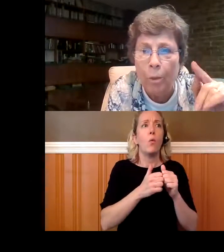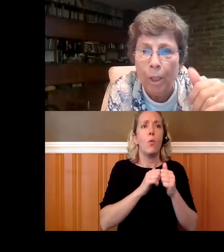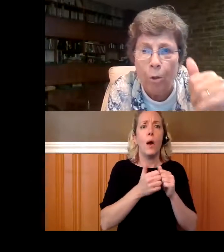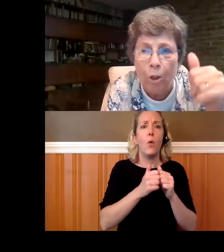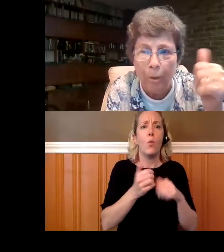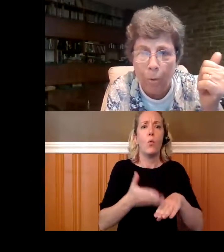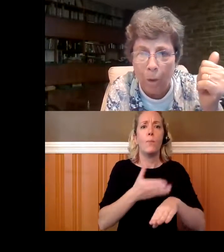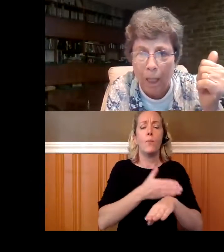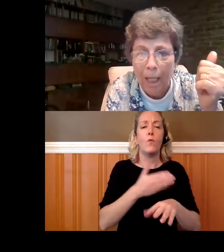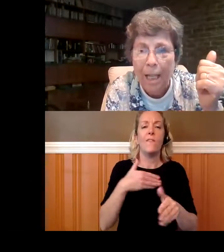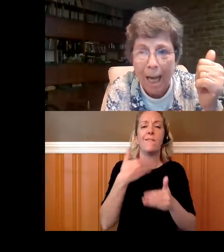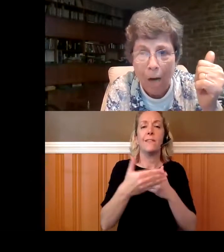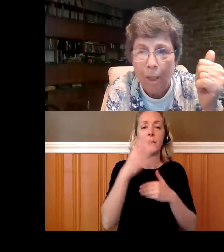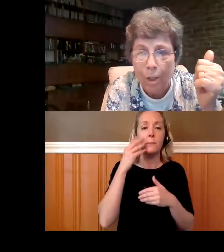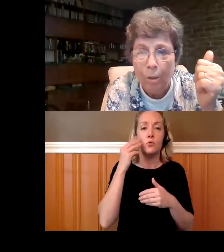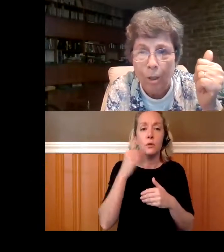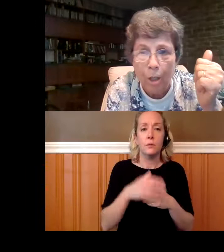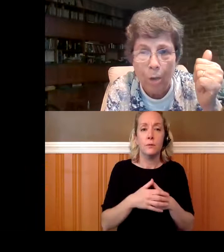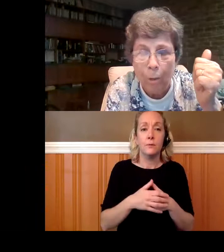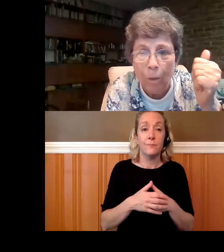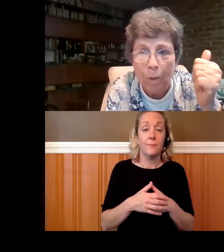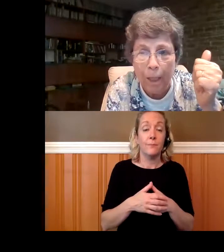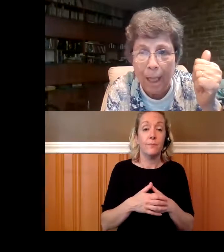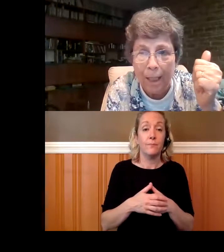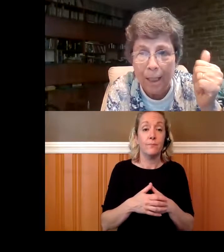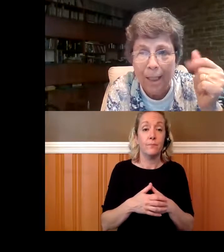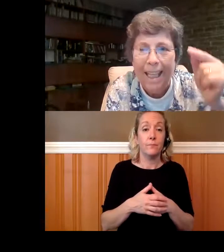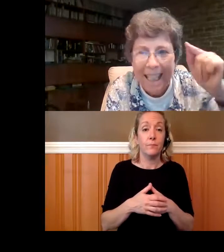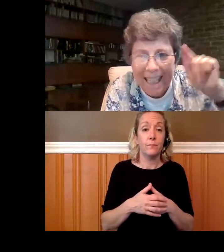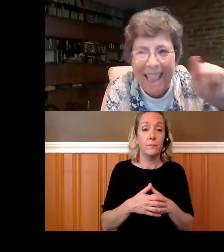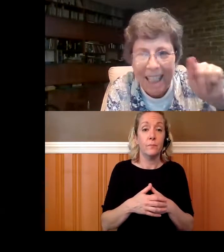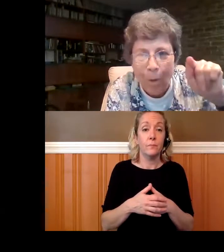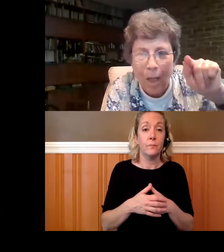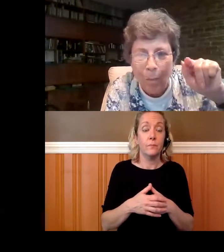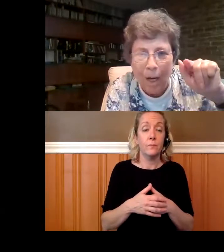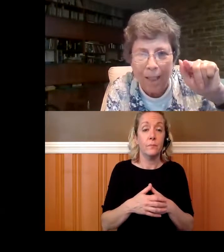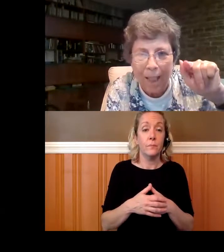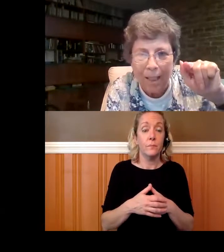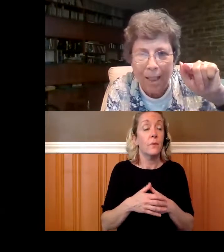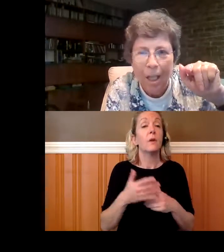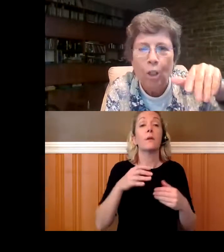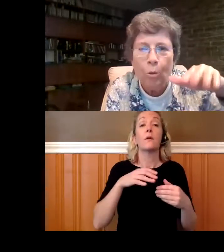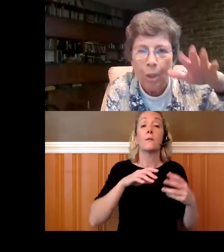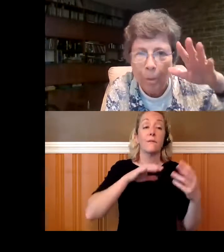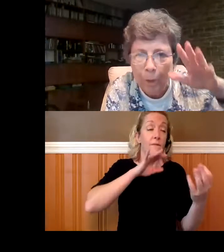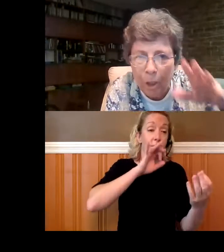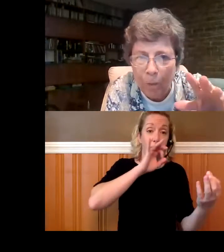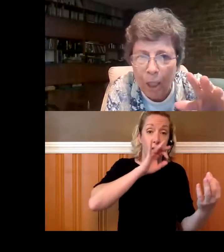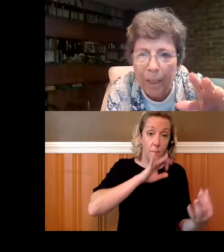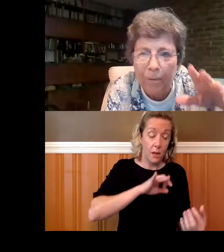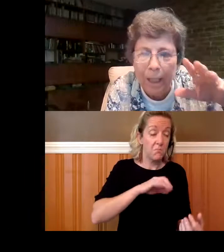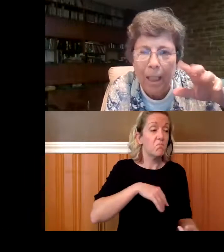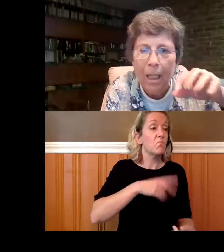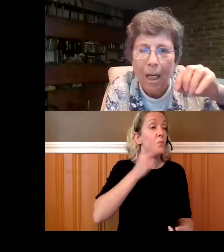doesn't? It's this part of the process. You're going to objectively provide objective feedback about what you